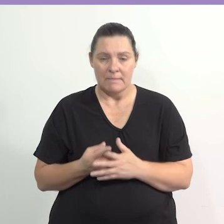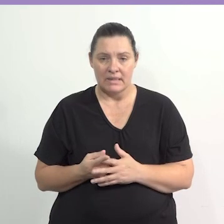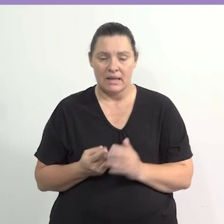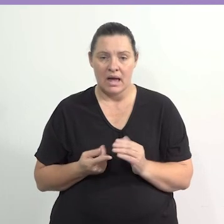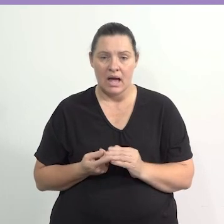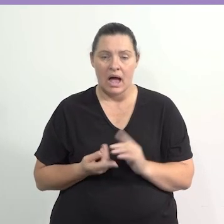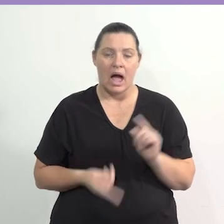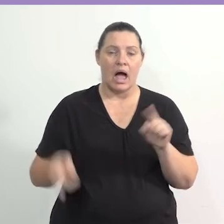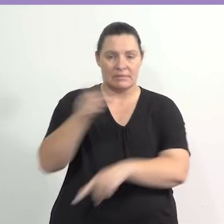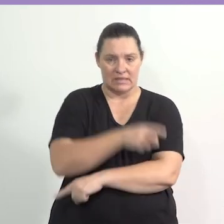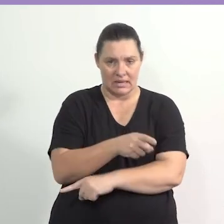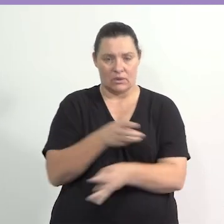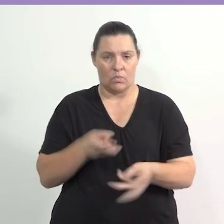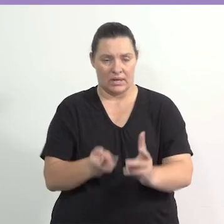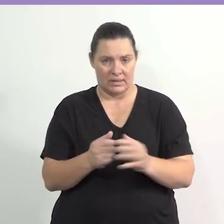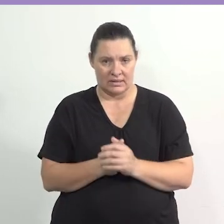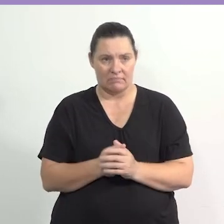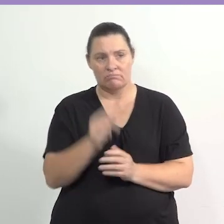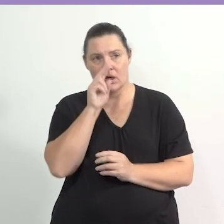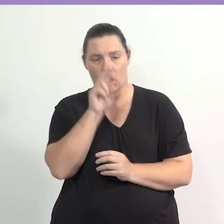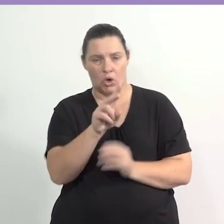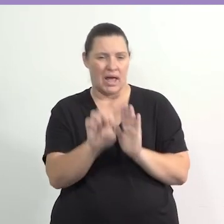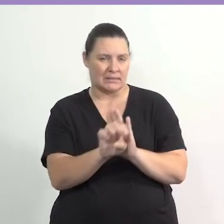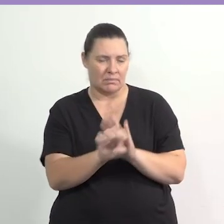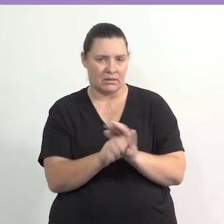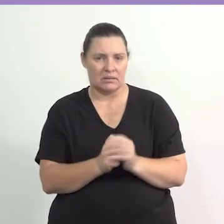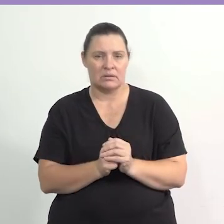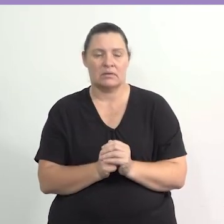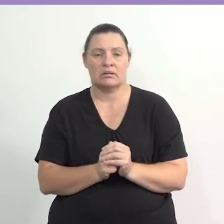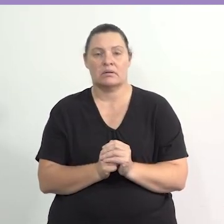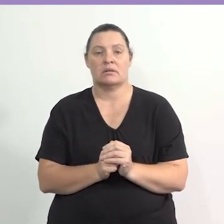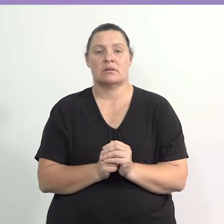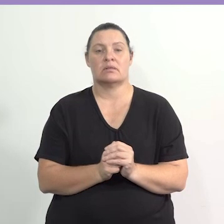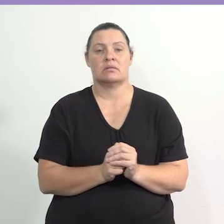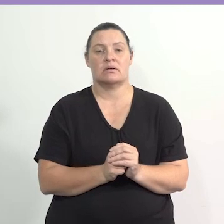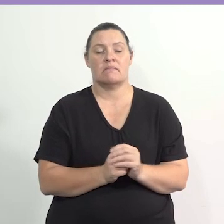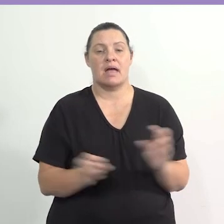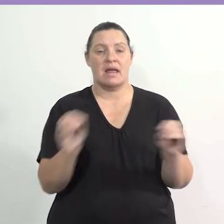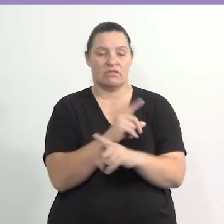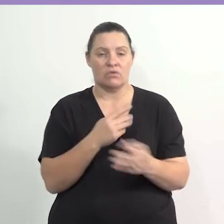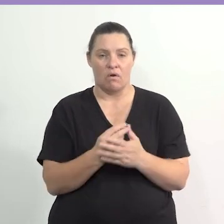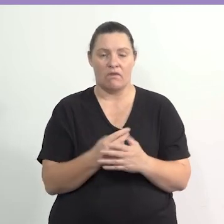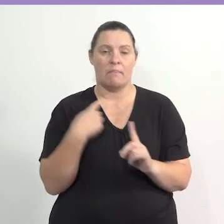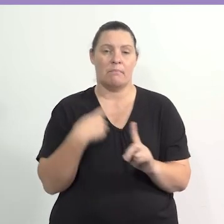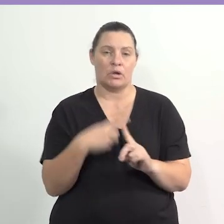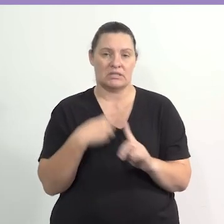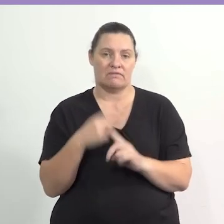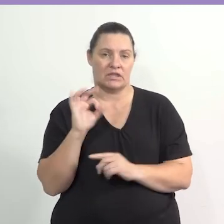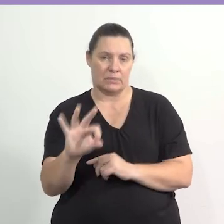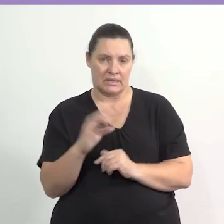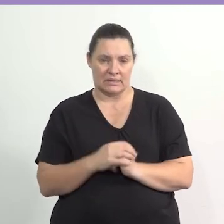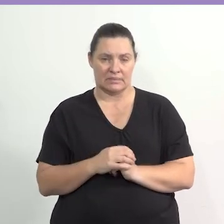is, its upside down version. Let's look at an example. The multiplicative inverse of a